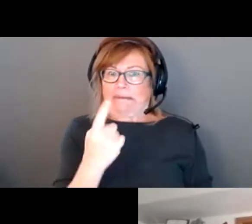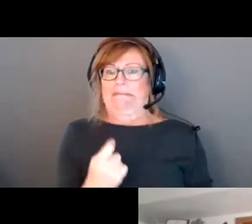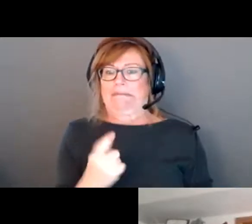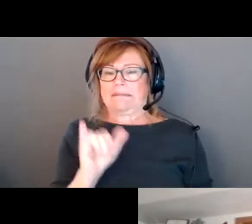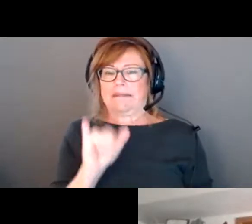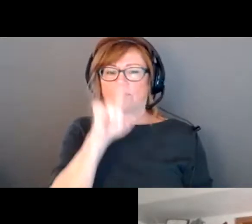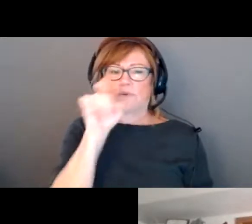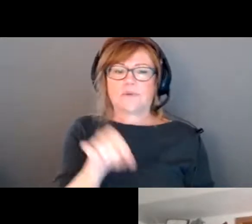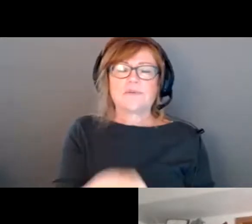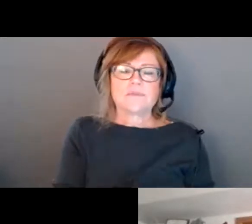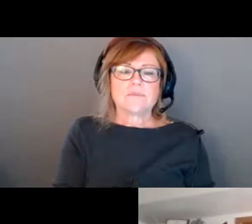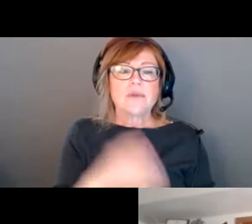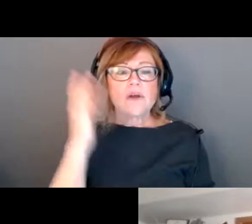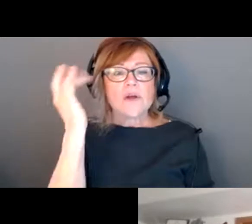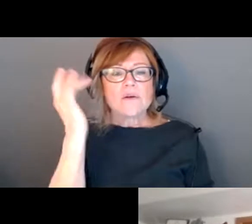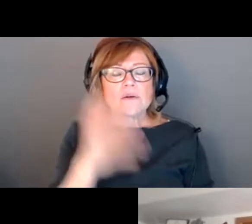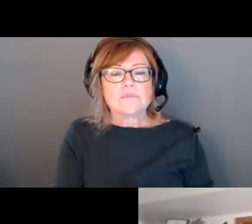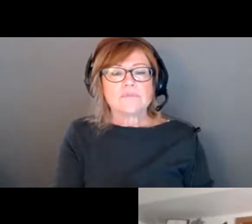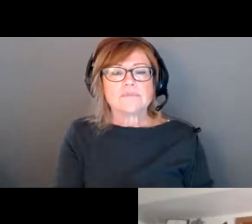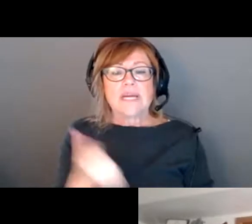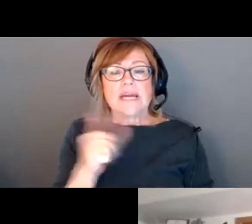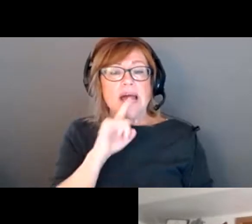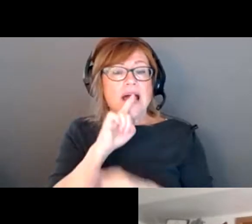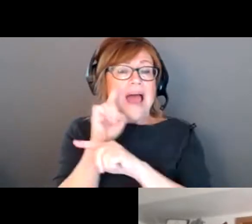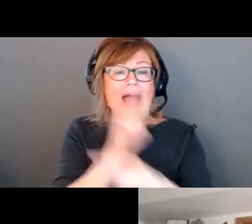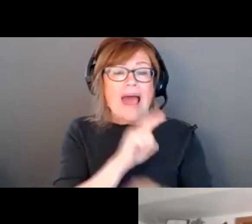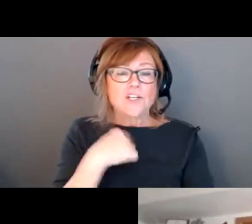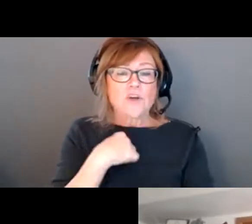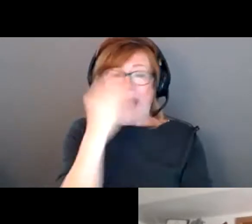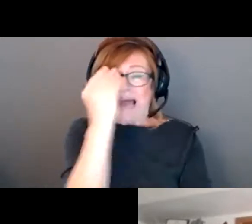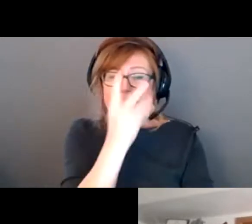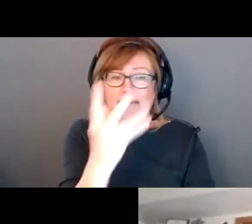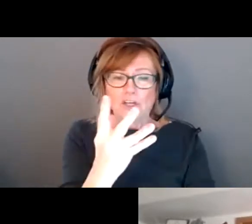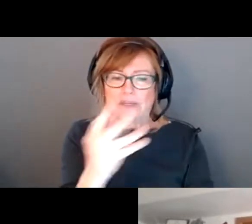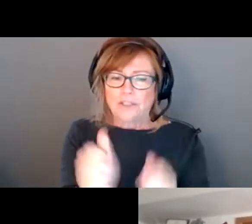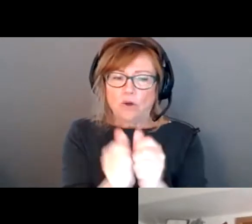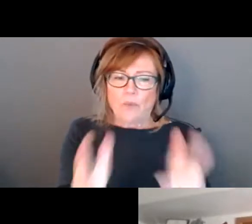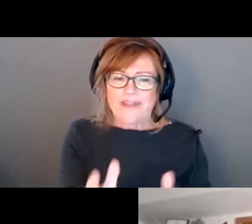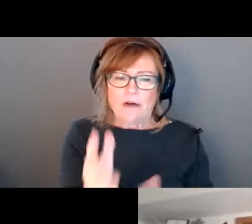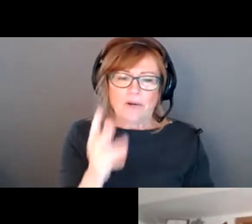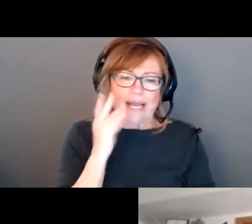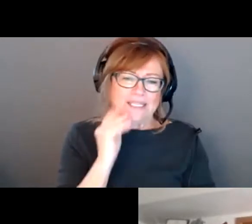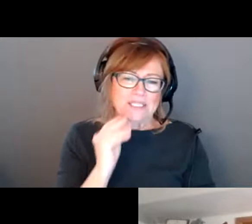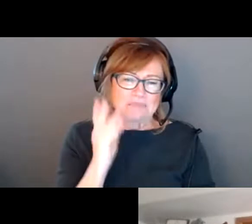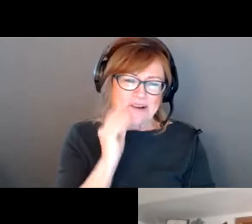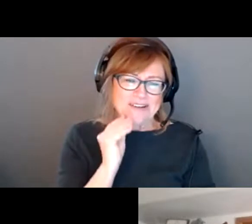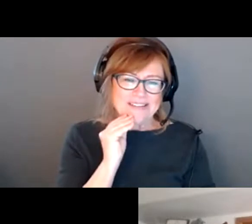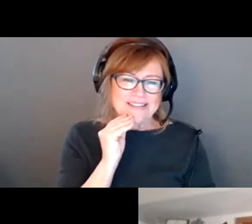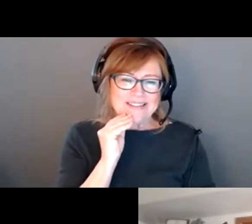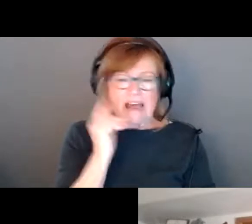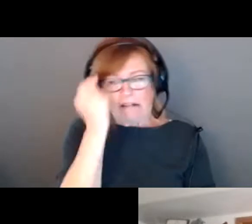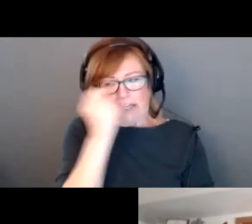in that any answer that I give you will be theoretical. I have precious